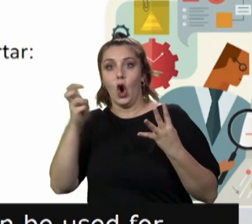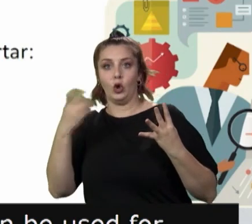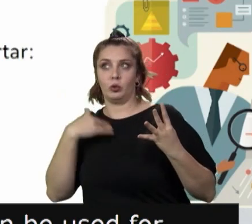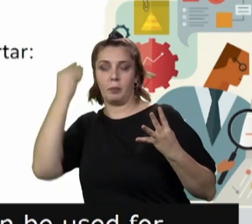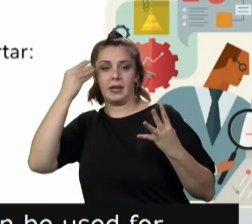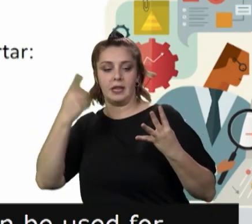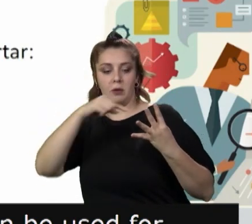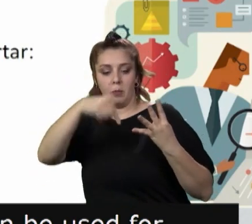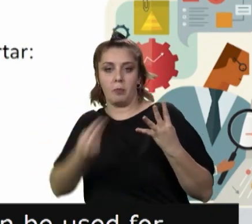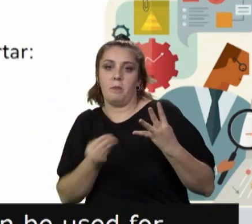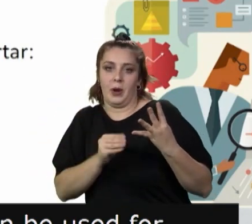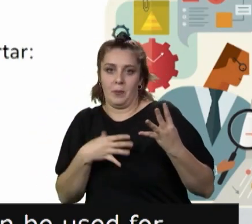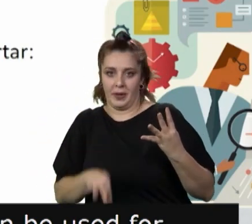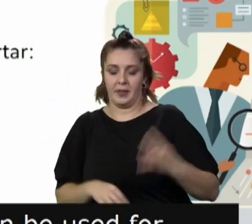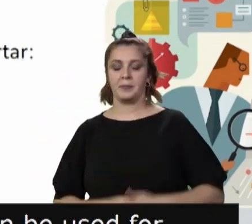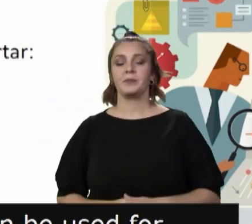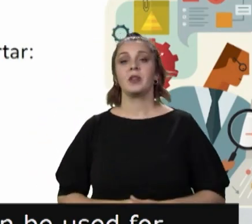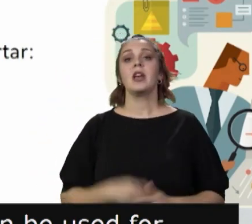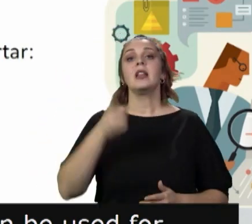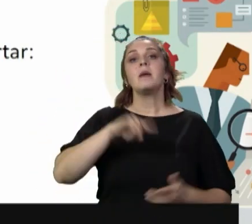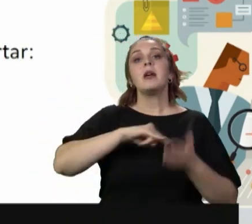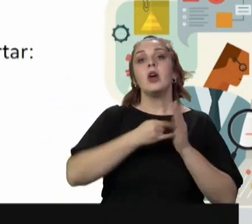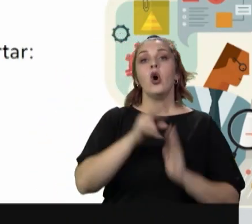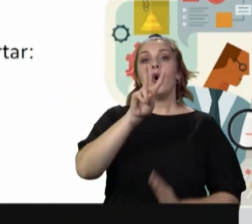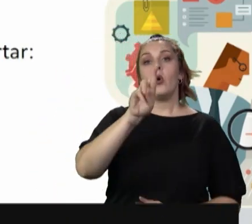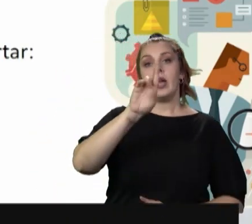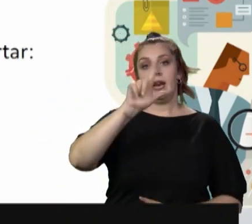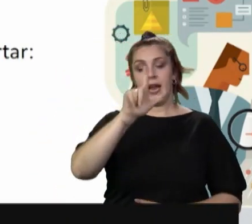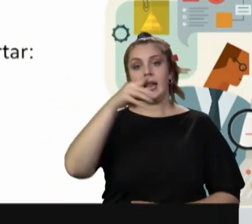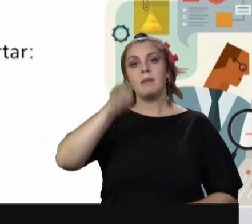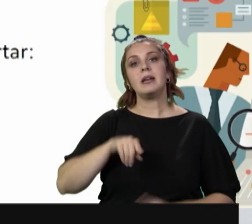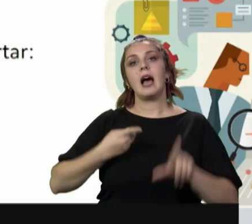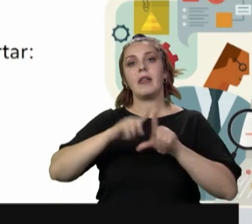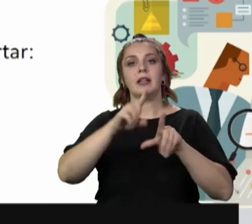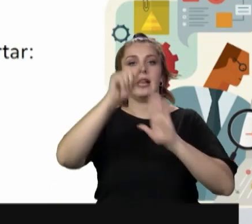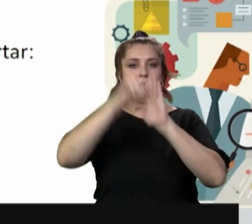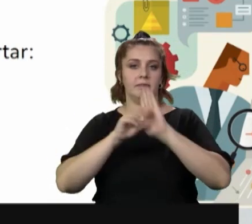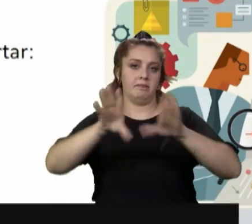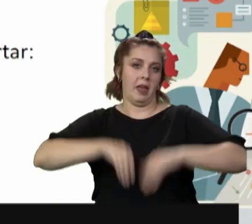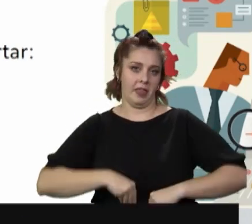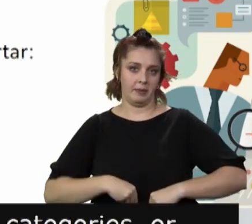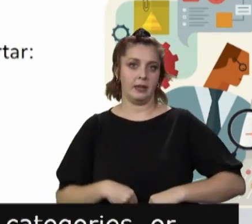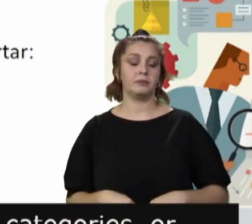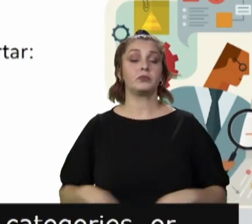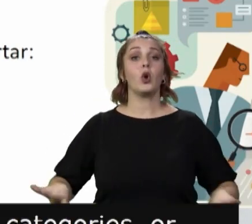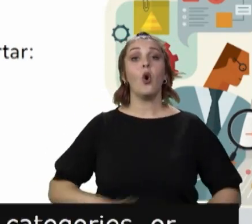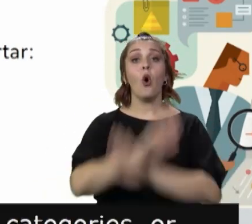So the form will allow you to choose all three categories or even the fourth one. Also, the web